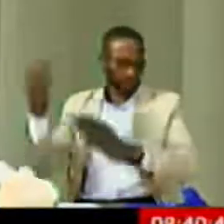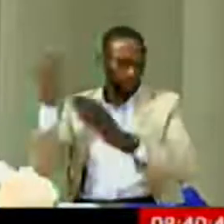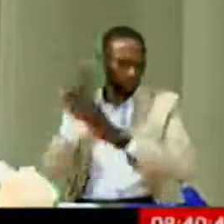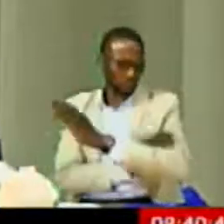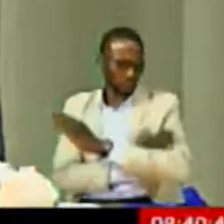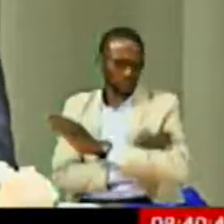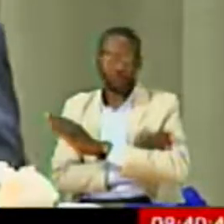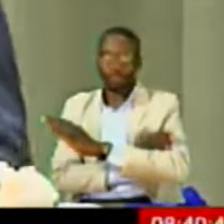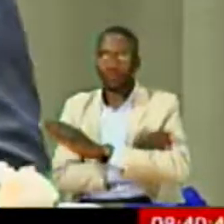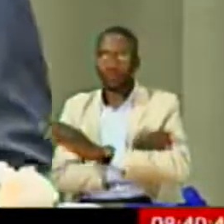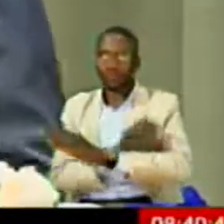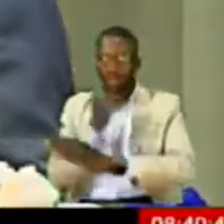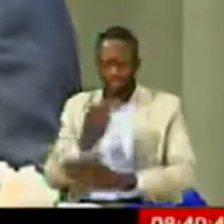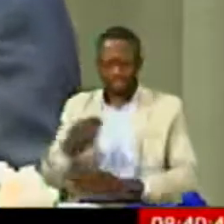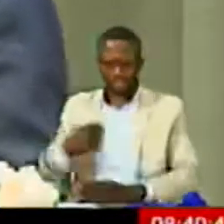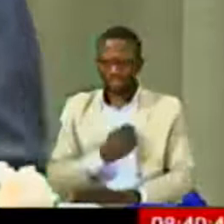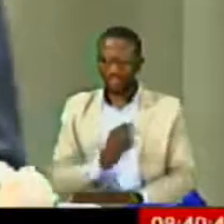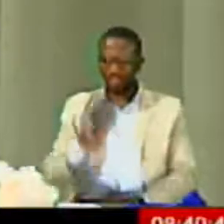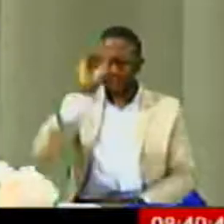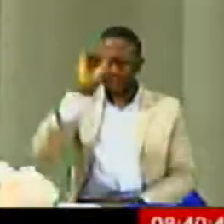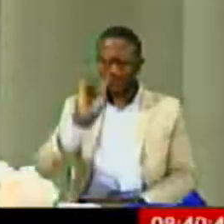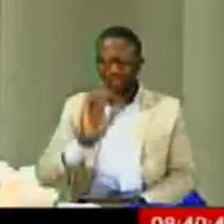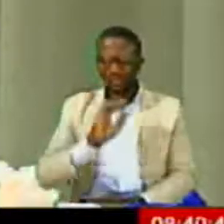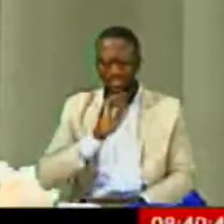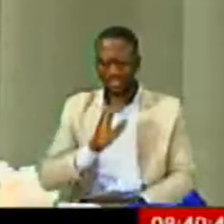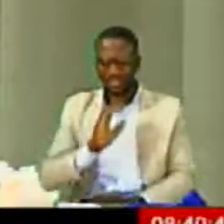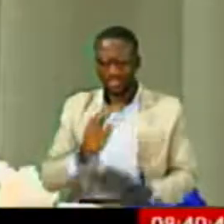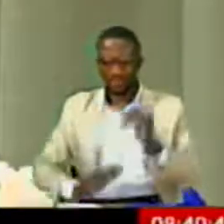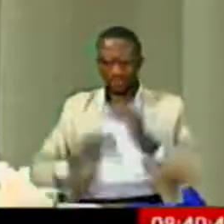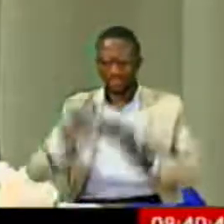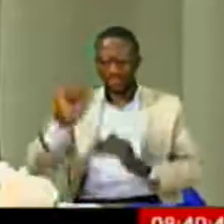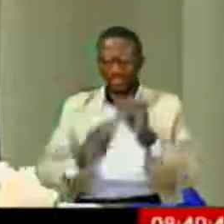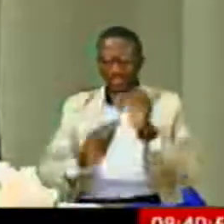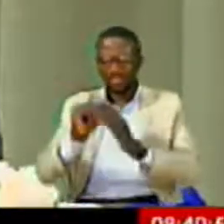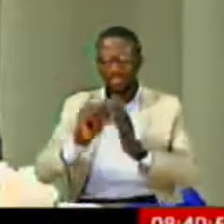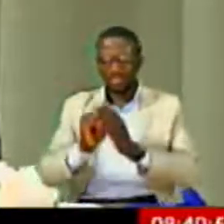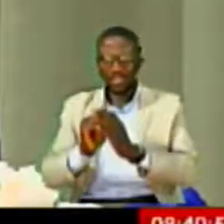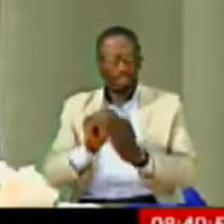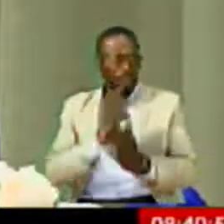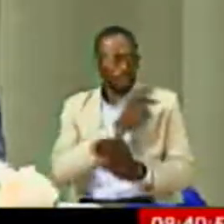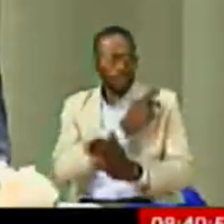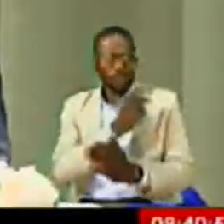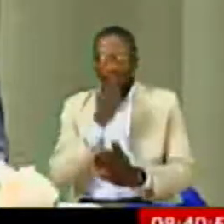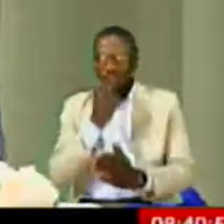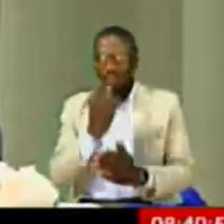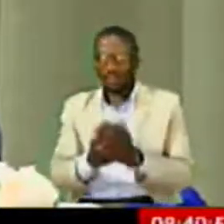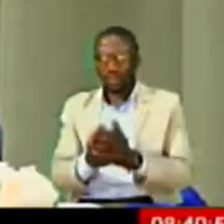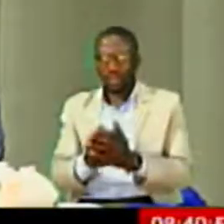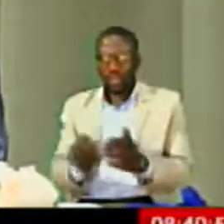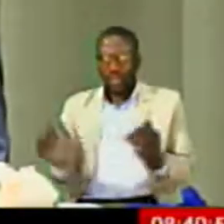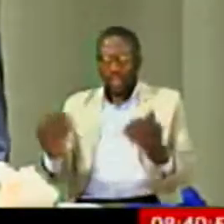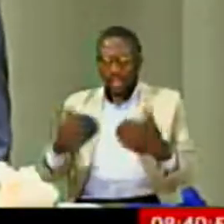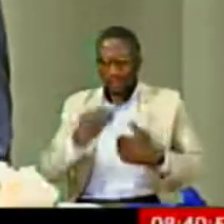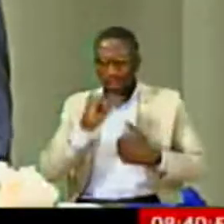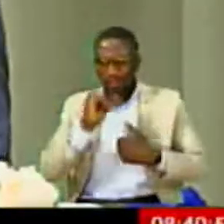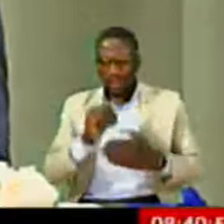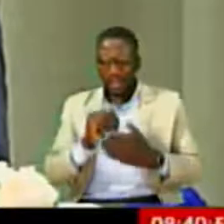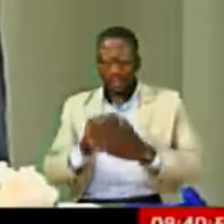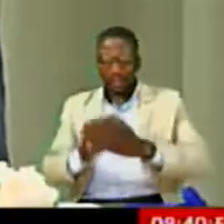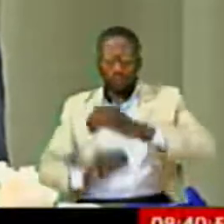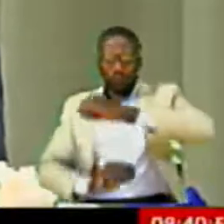bâtis. L'apôtre Paul dit. We need to be built. The apostle Paul says. Il n'y a pas d'autre fondation qu'on doit mettre. There is no other foundation we should